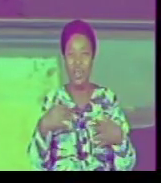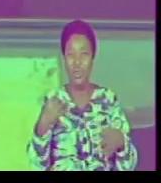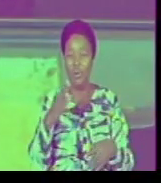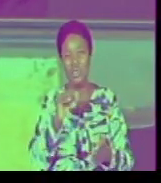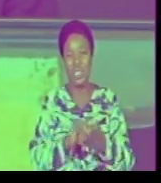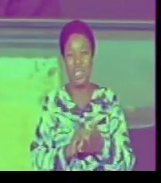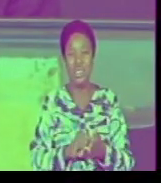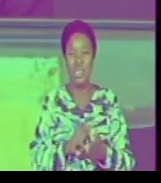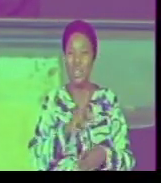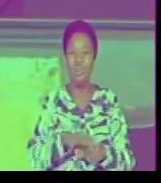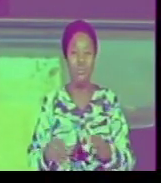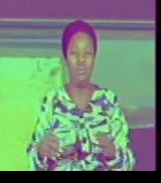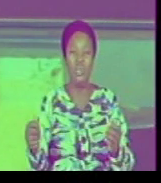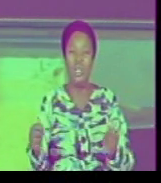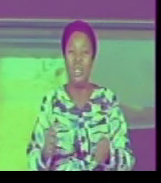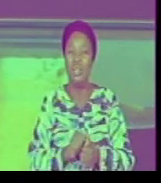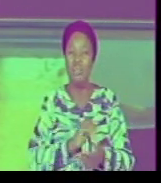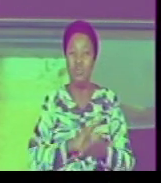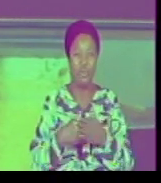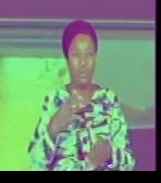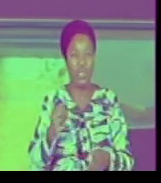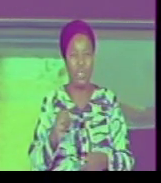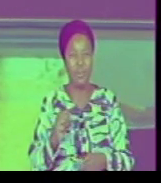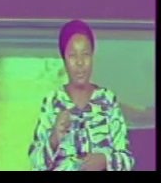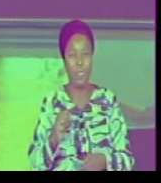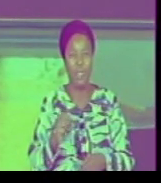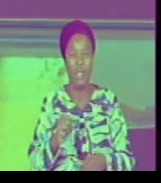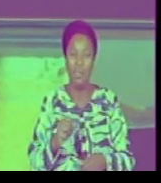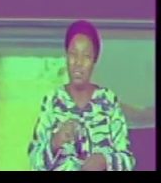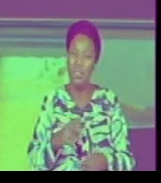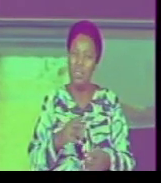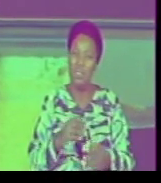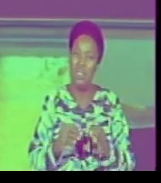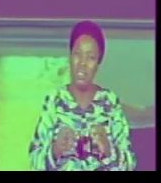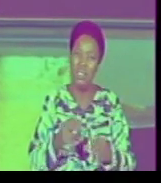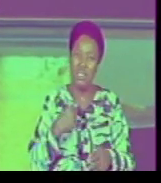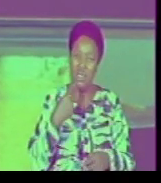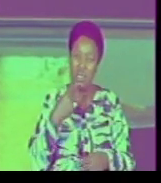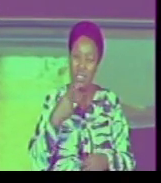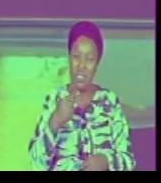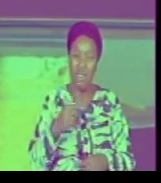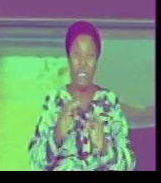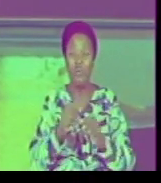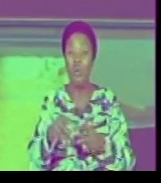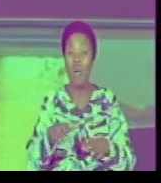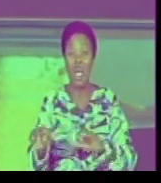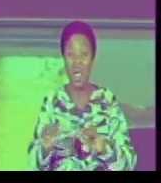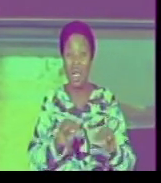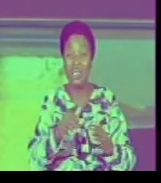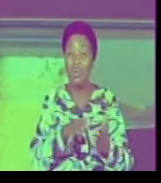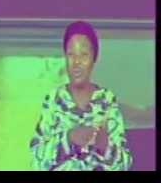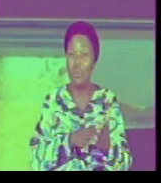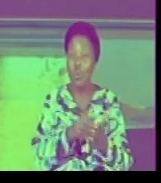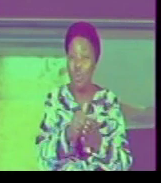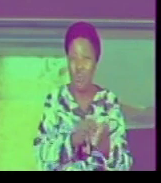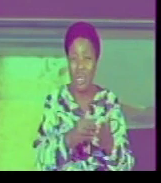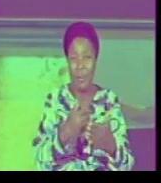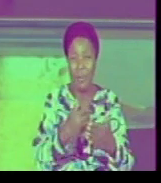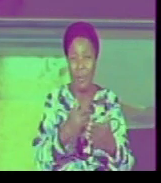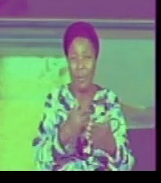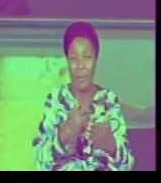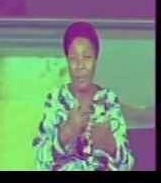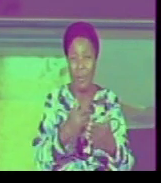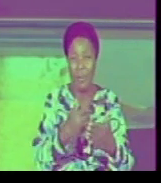says, if you act weak before them, then I'll make you weak. If